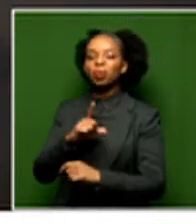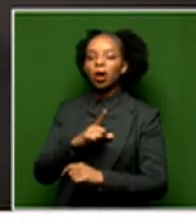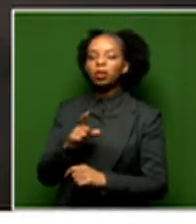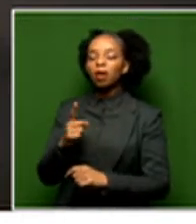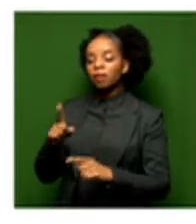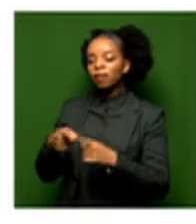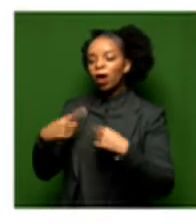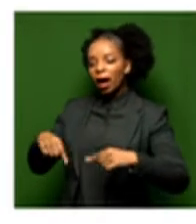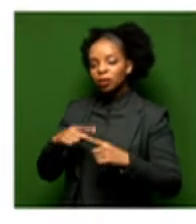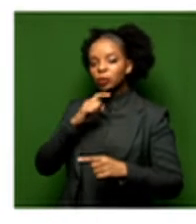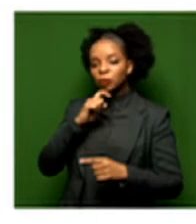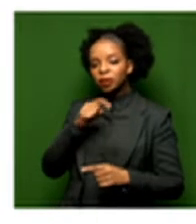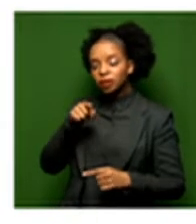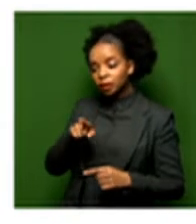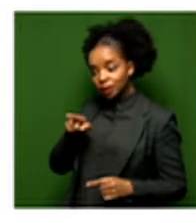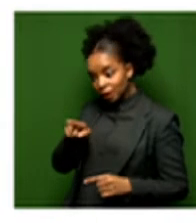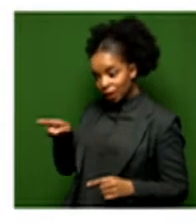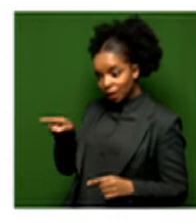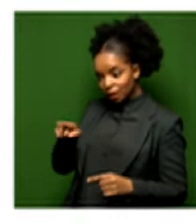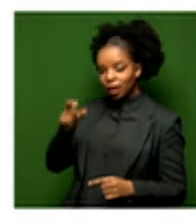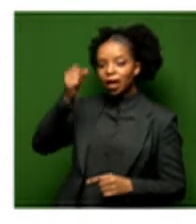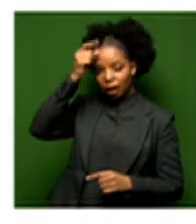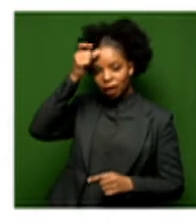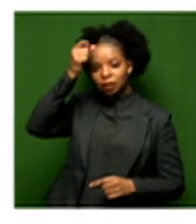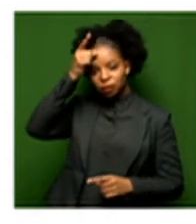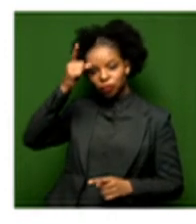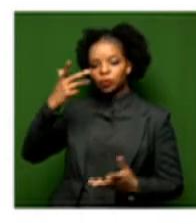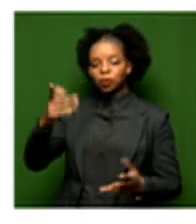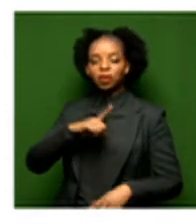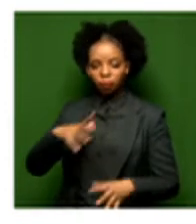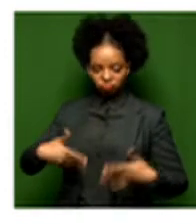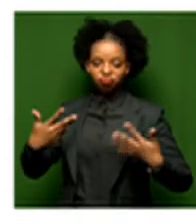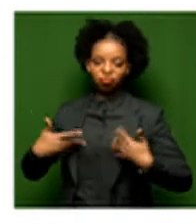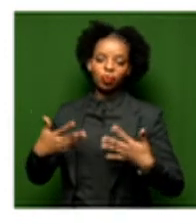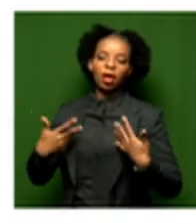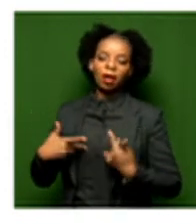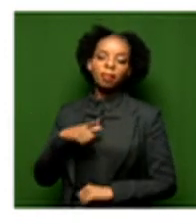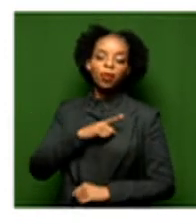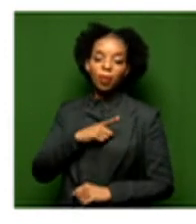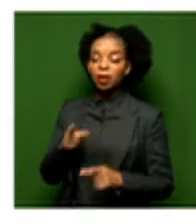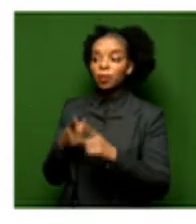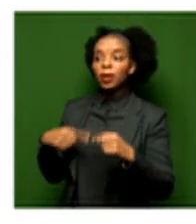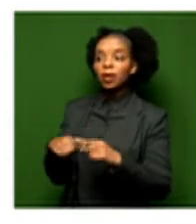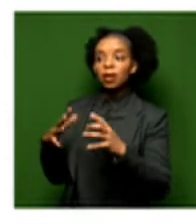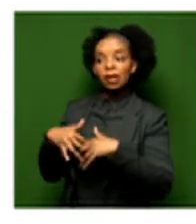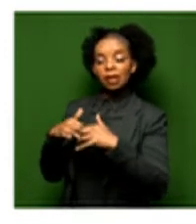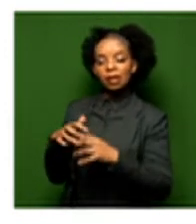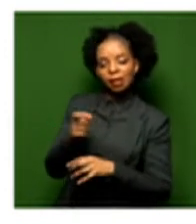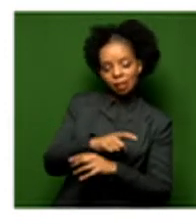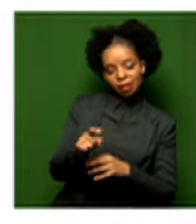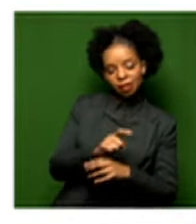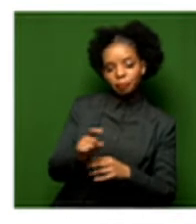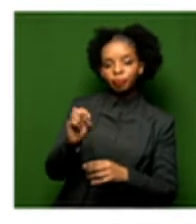they understood that the value that we were adding and the conversation that we were driving around the youth. And it has